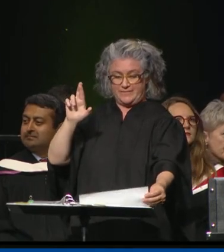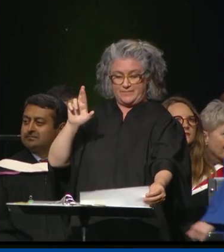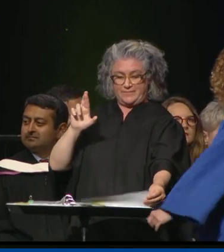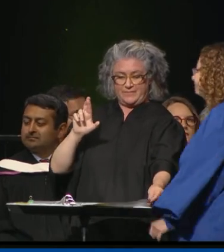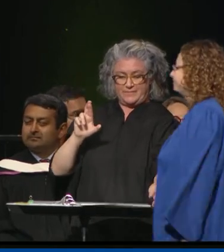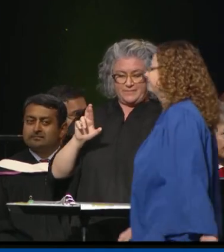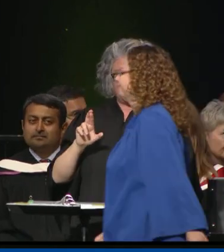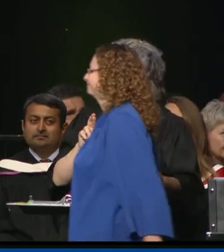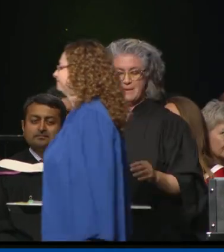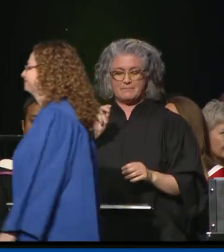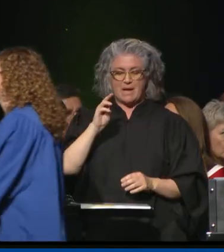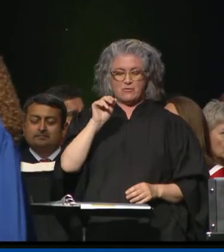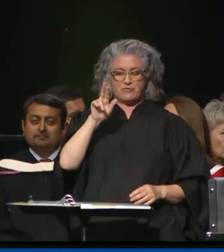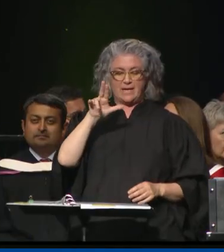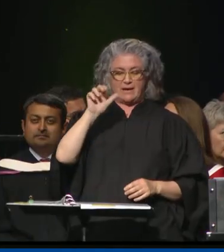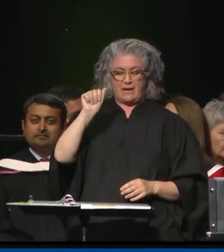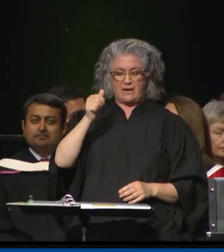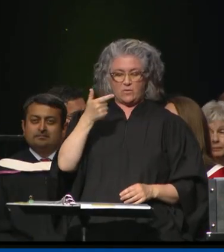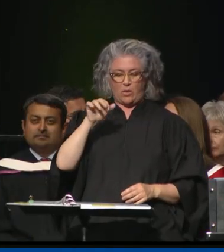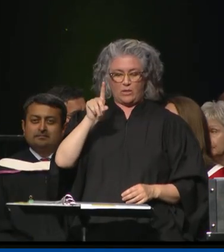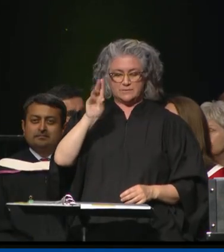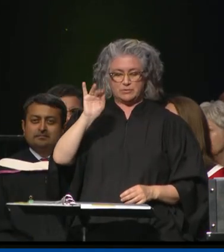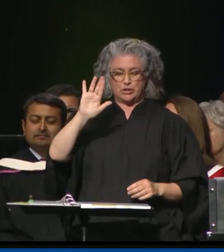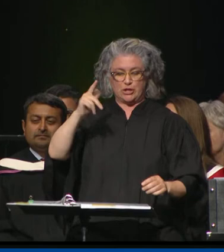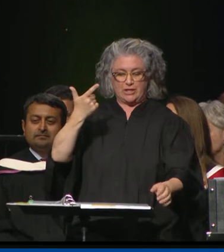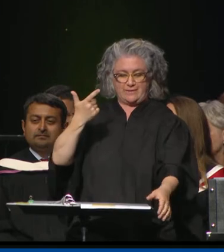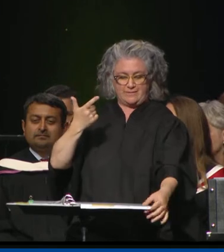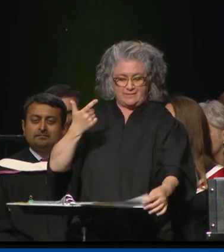Marina Goldberg.